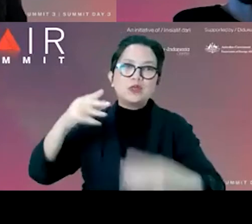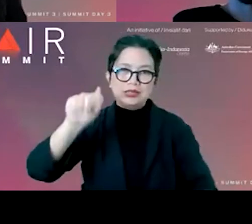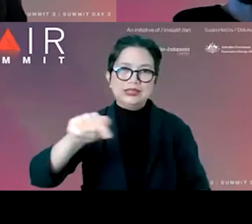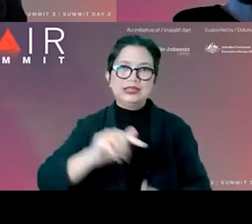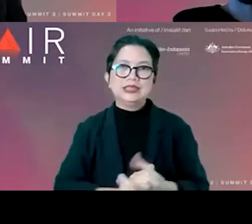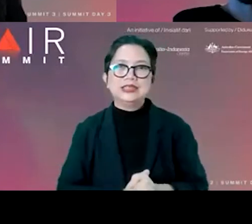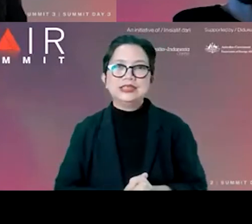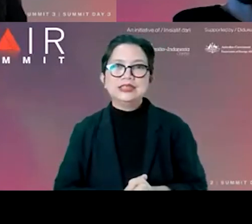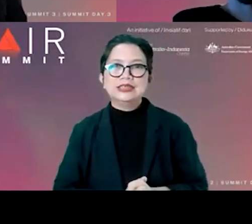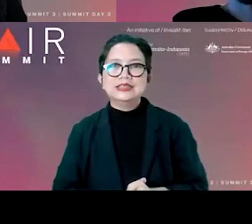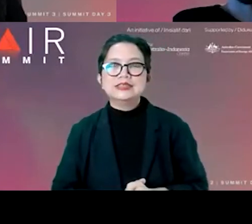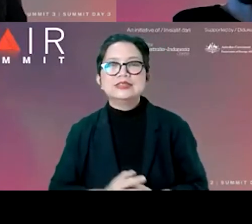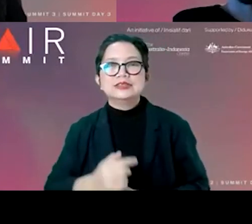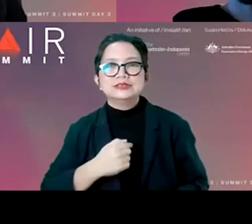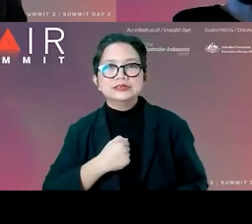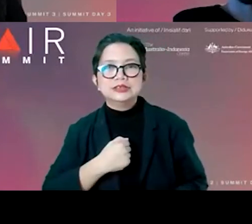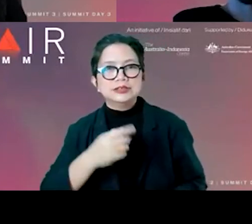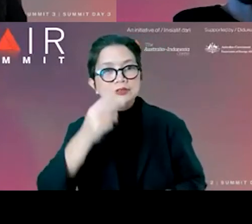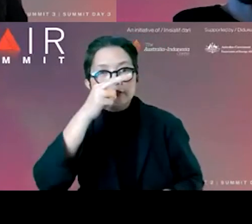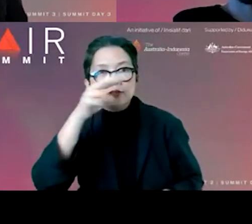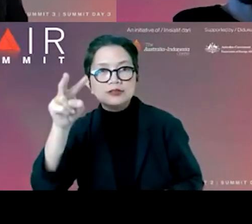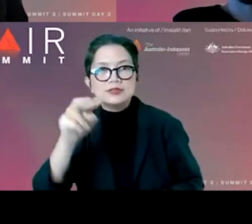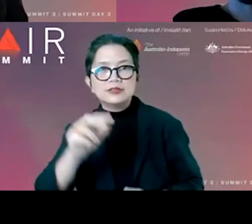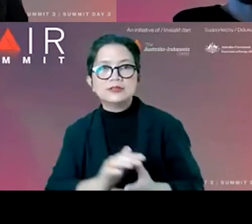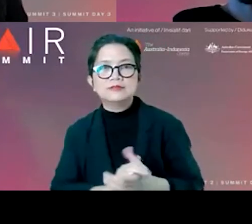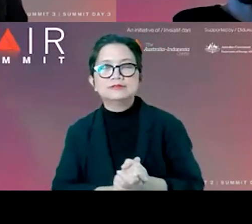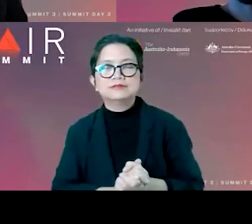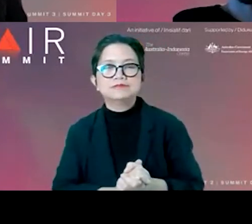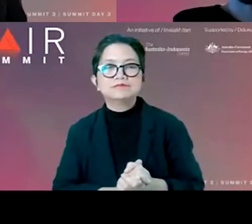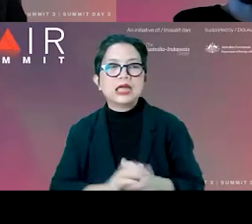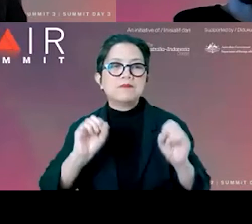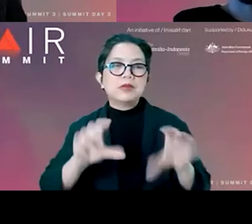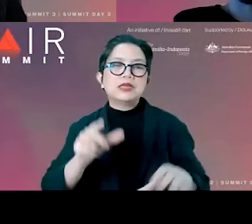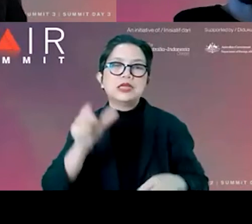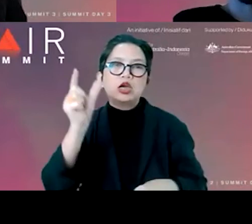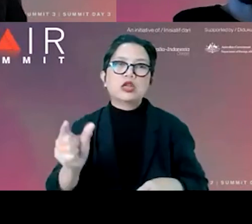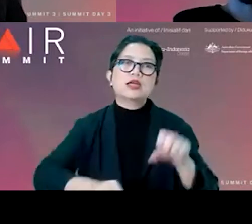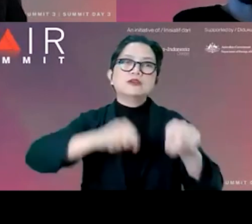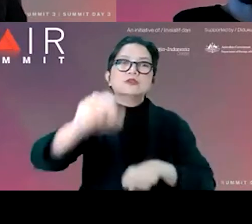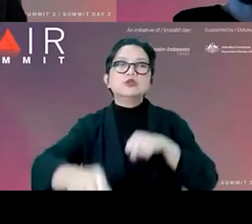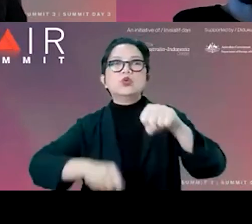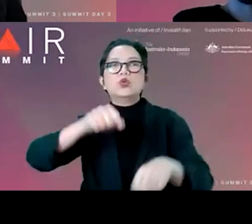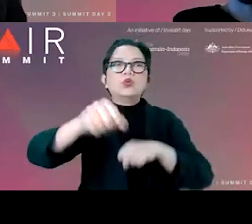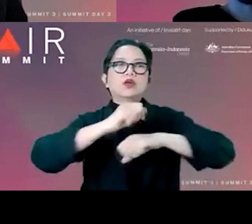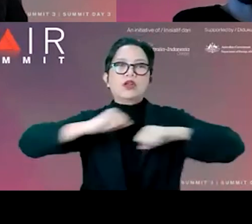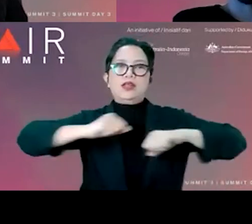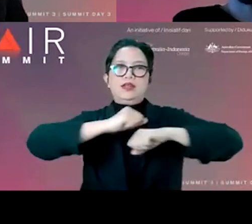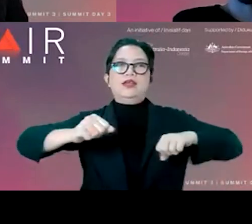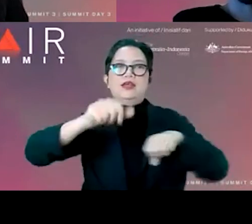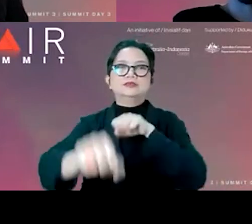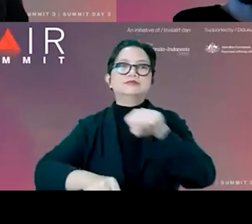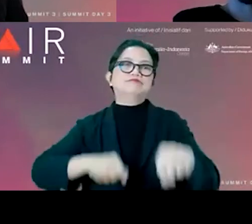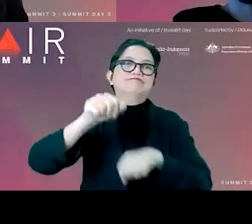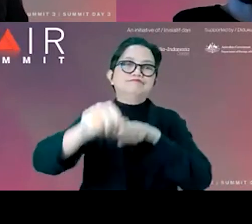on bikes they've bought. If I think about Serdiman in Jakarta, you see a lot of shops that have closed down, and you go to